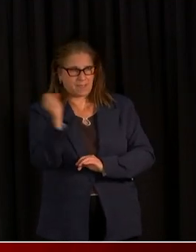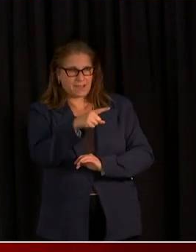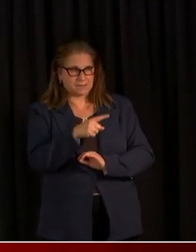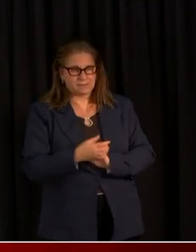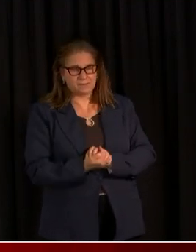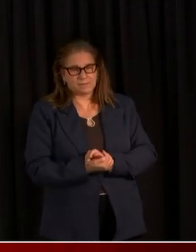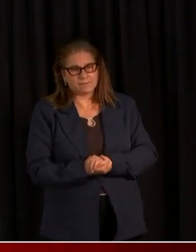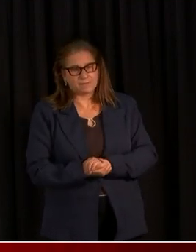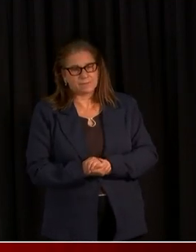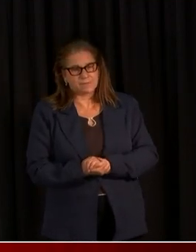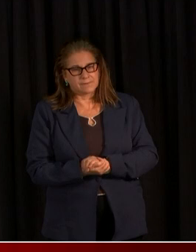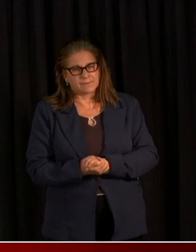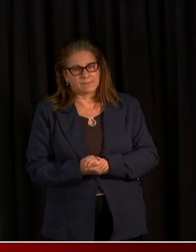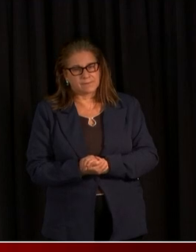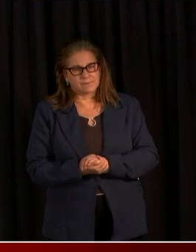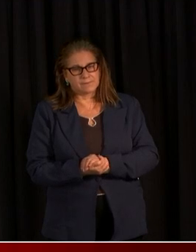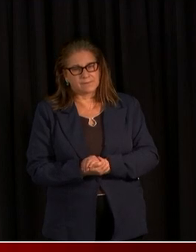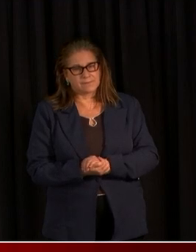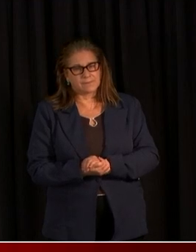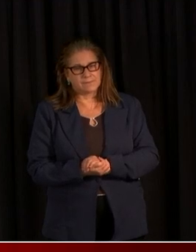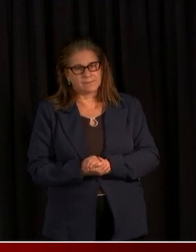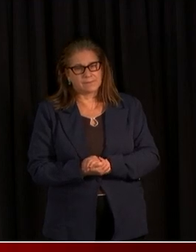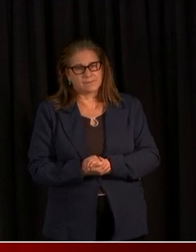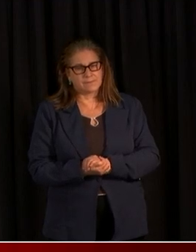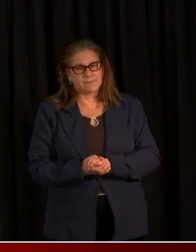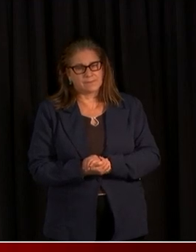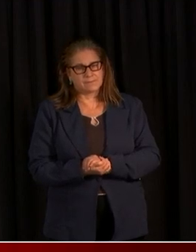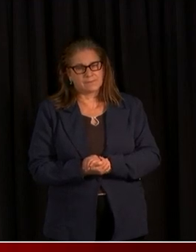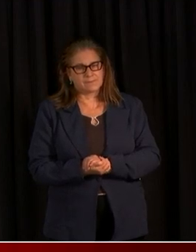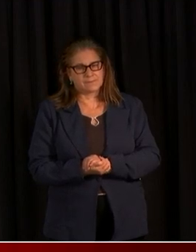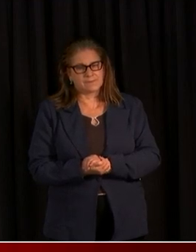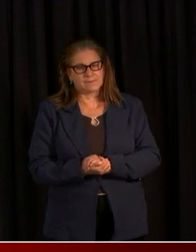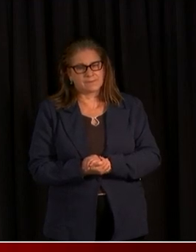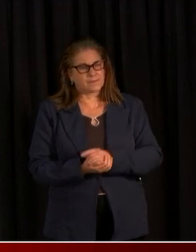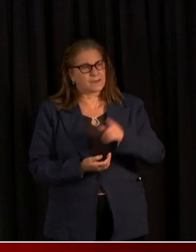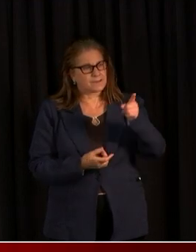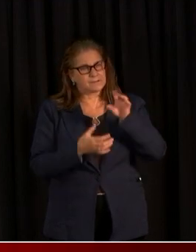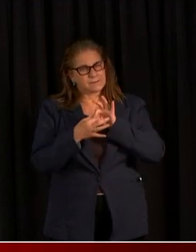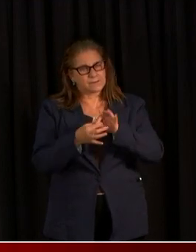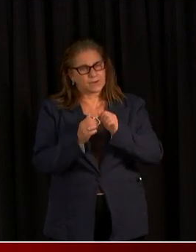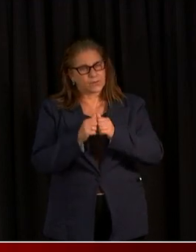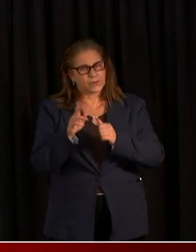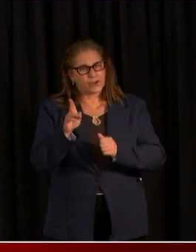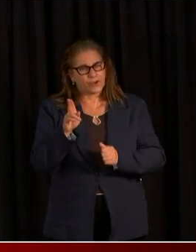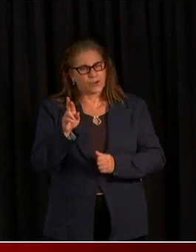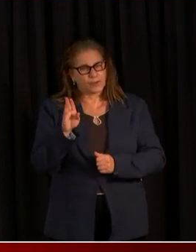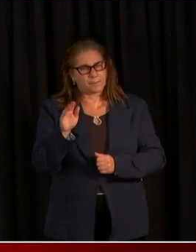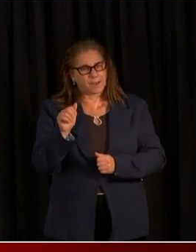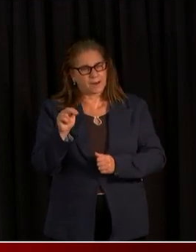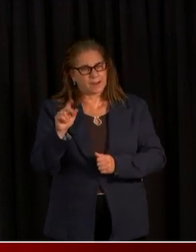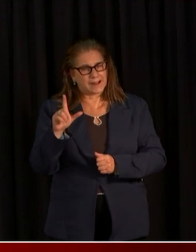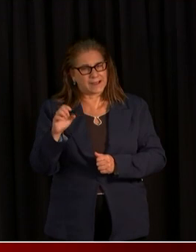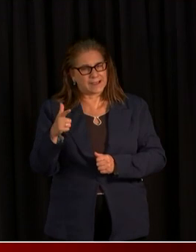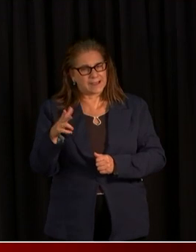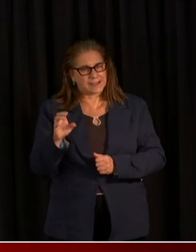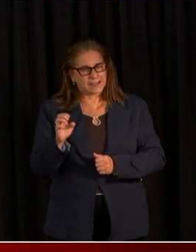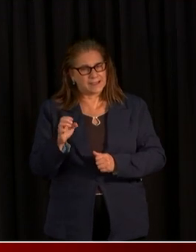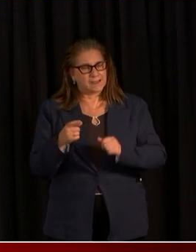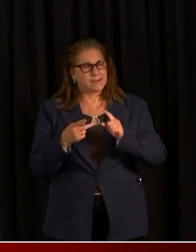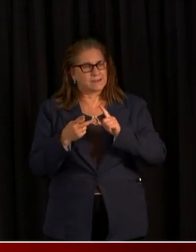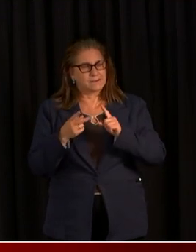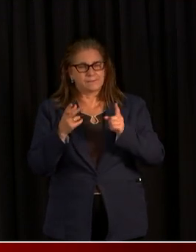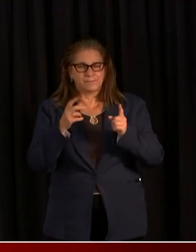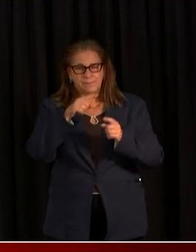the Urban League is suggesting that there is a gap between Black and Latino and white students in DC in terms of